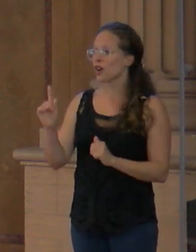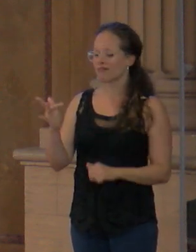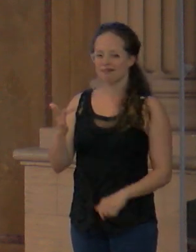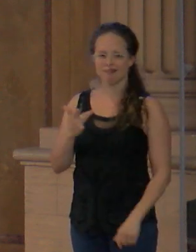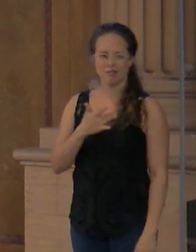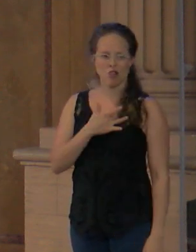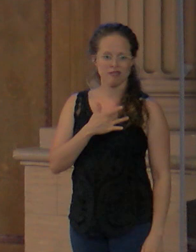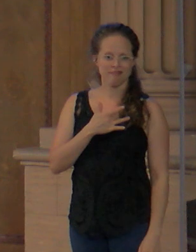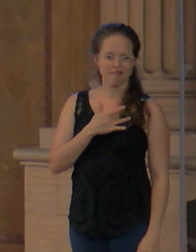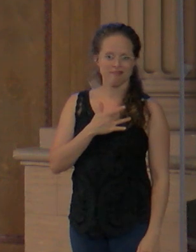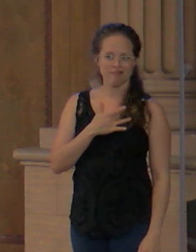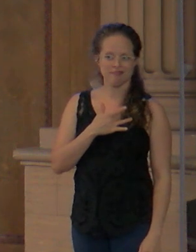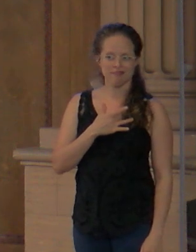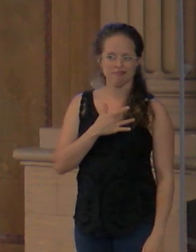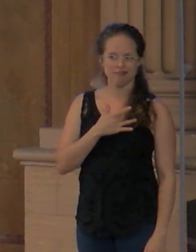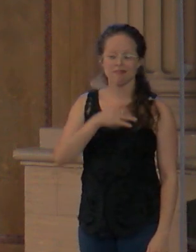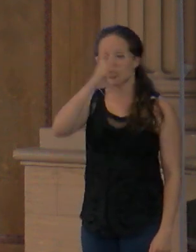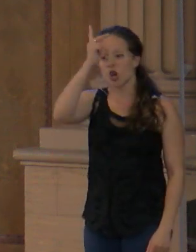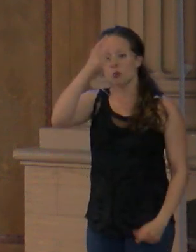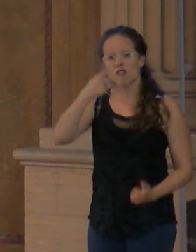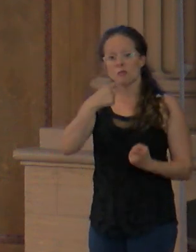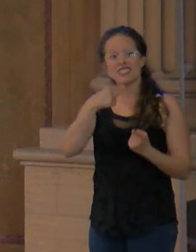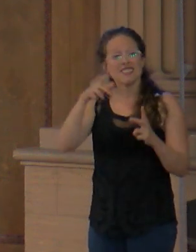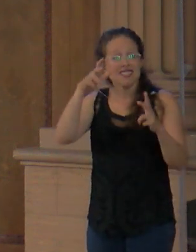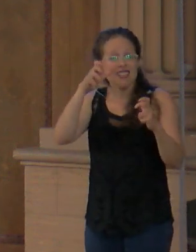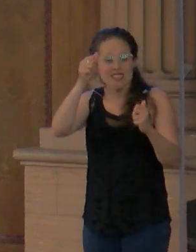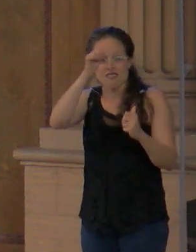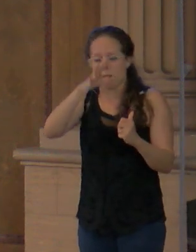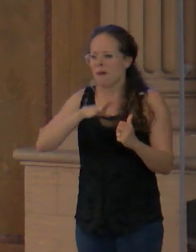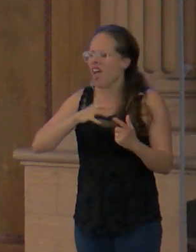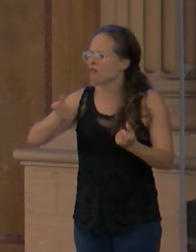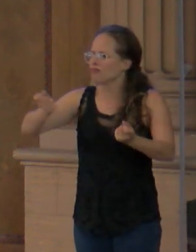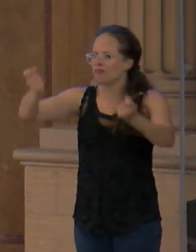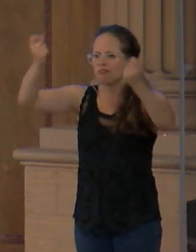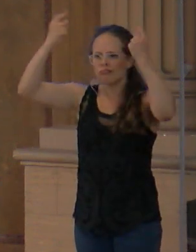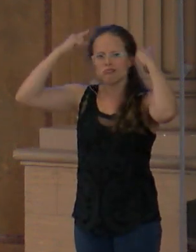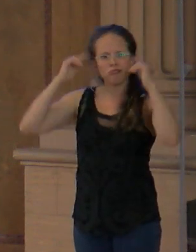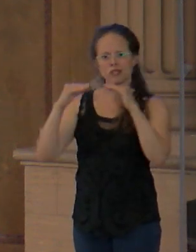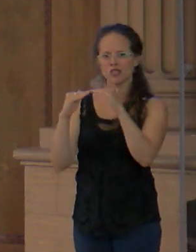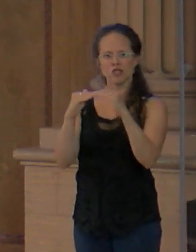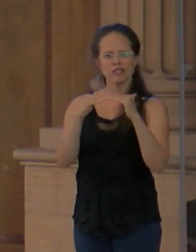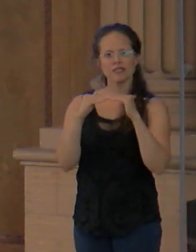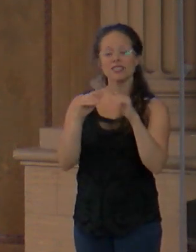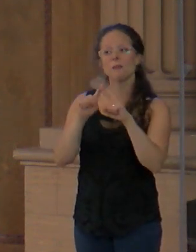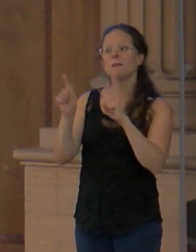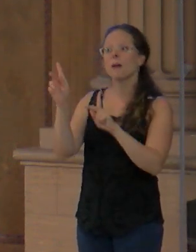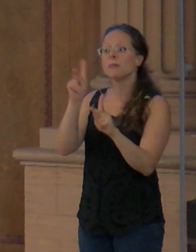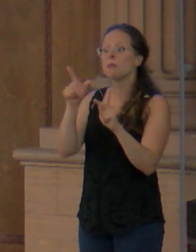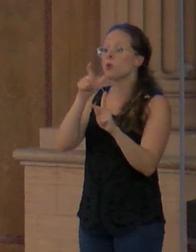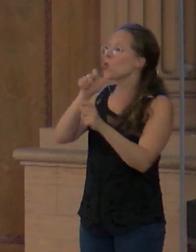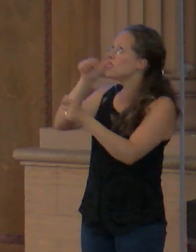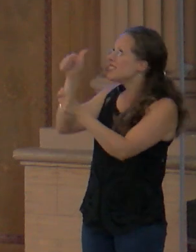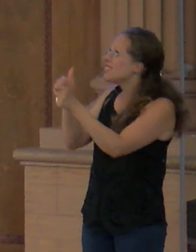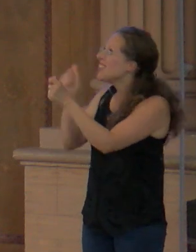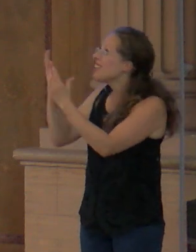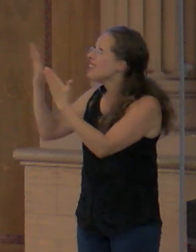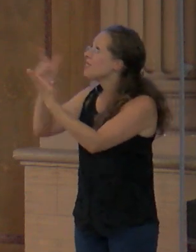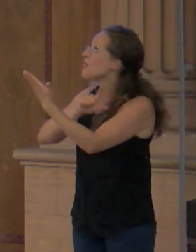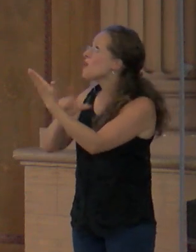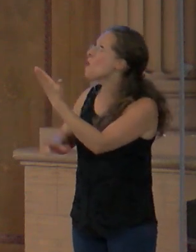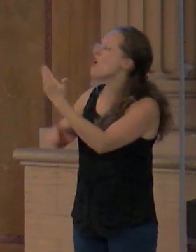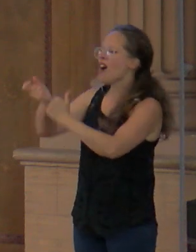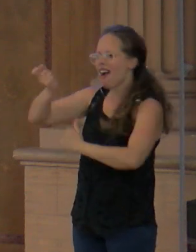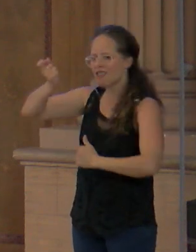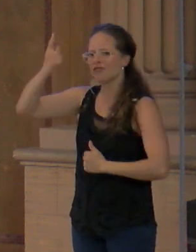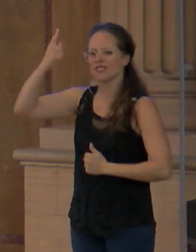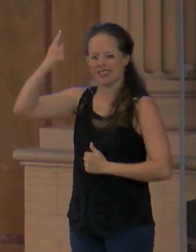Proverbs 28:5 says, evil men do not understand justice, but those who seek the Lord understand it completely.